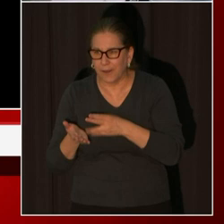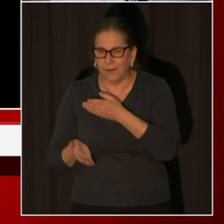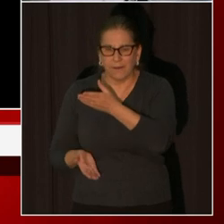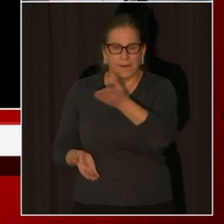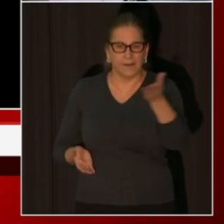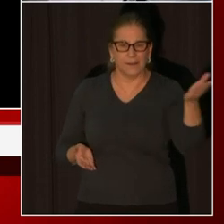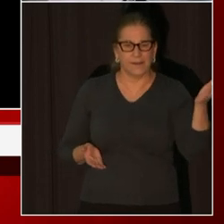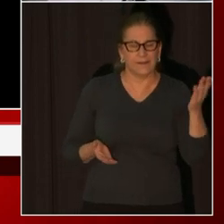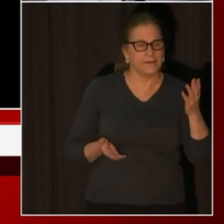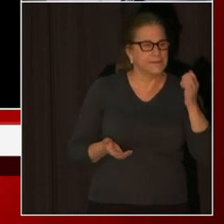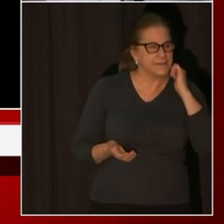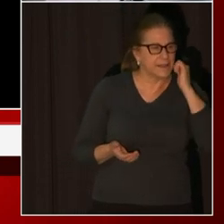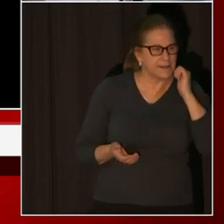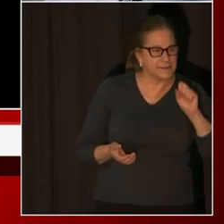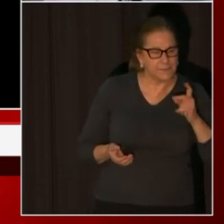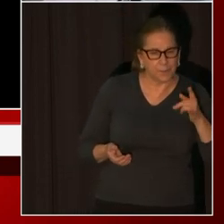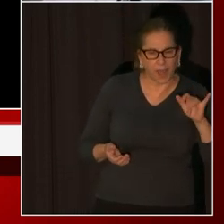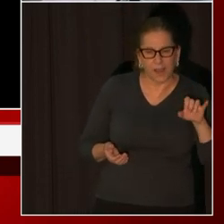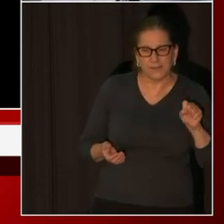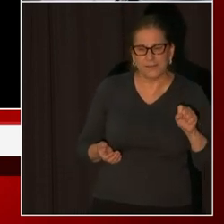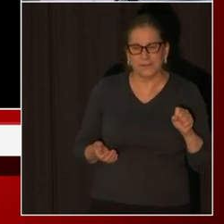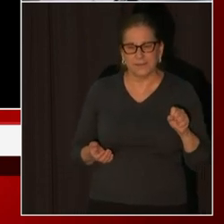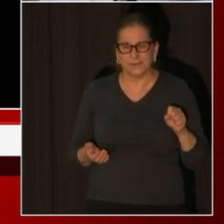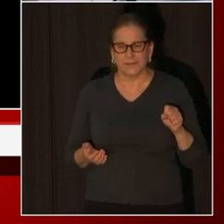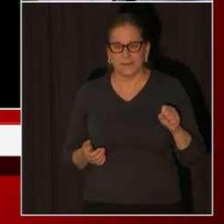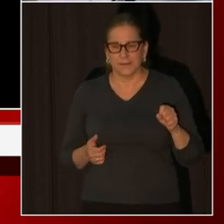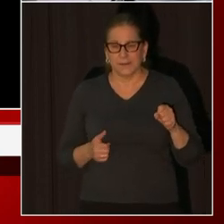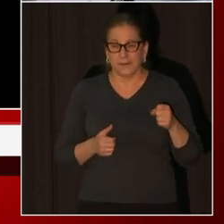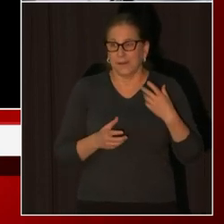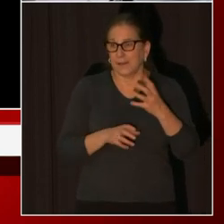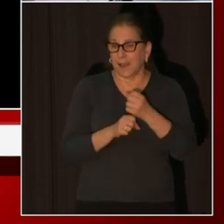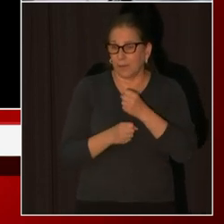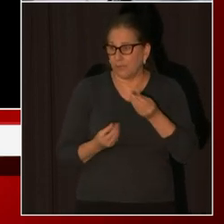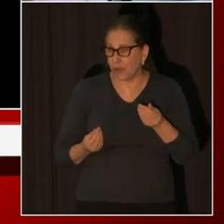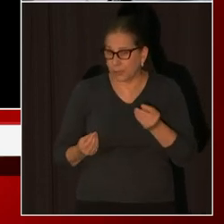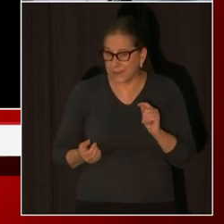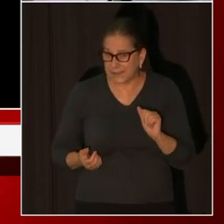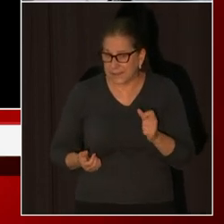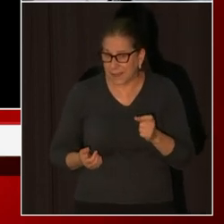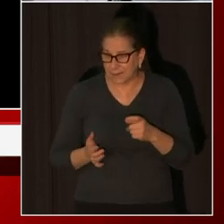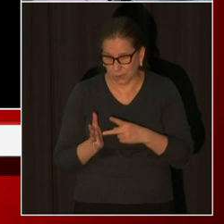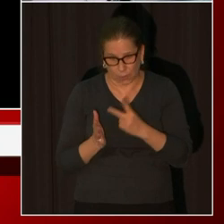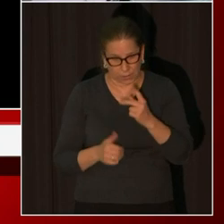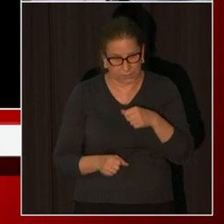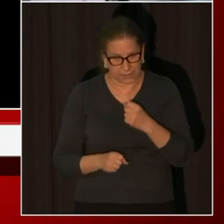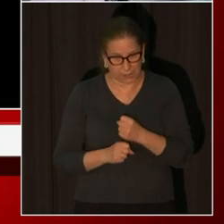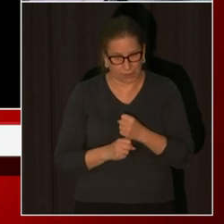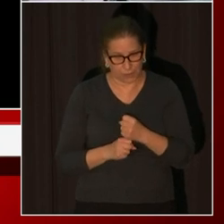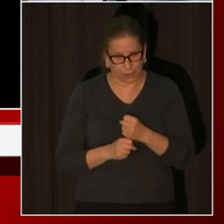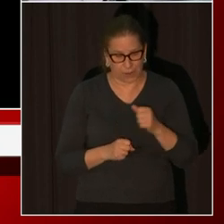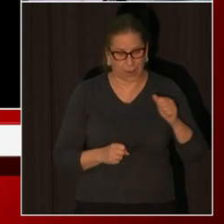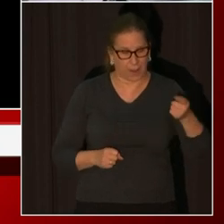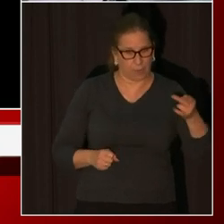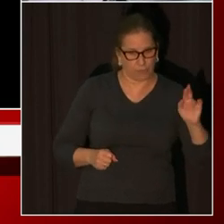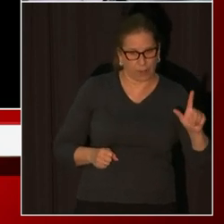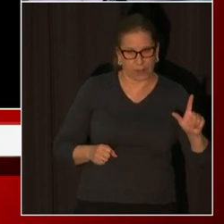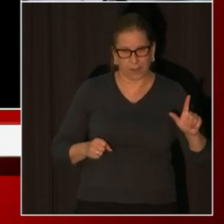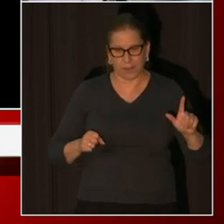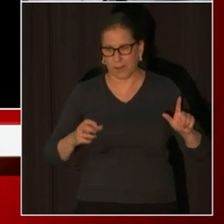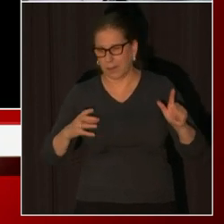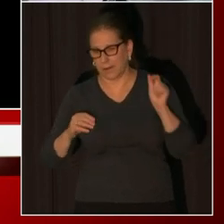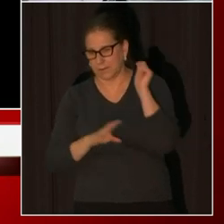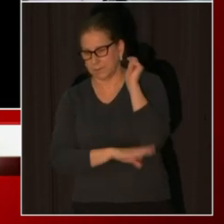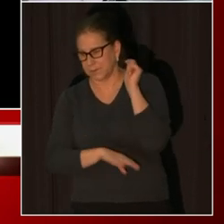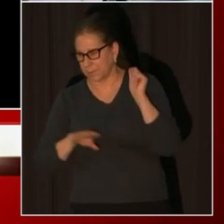are uneven. So we receive property tax, for example, twice a year, in April and then in the fall in September. And so